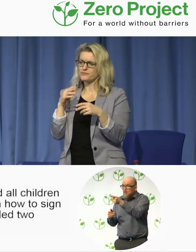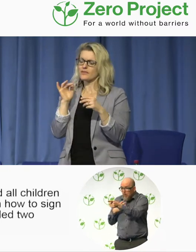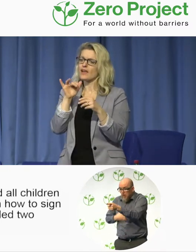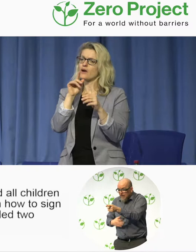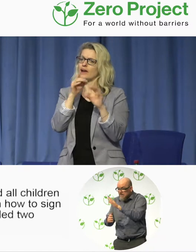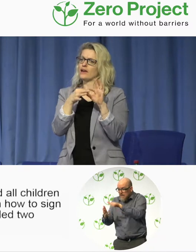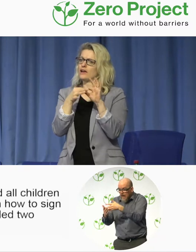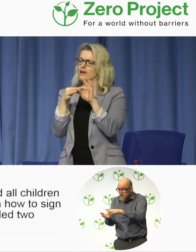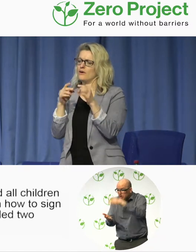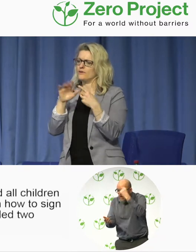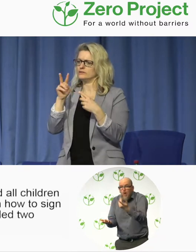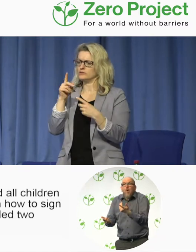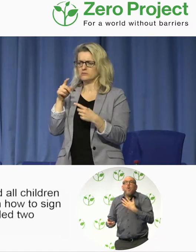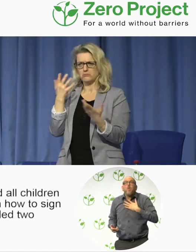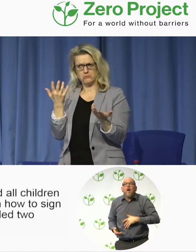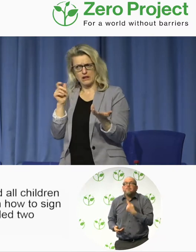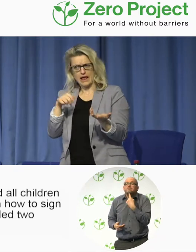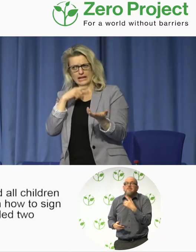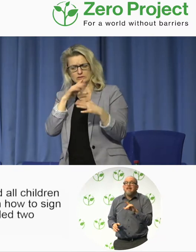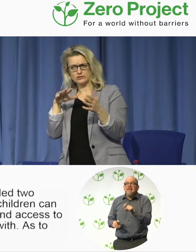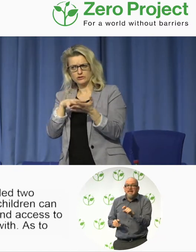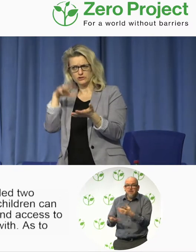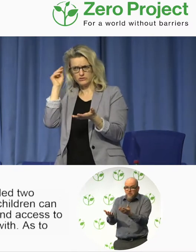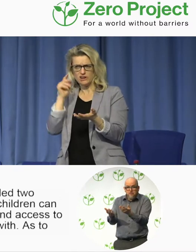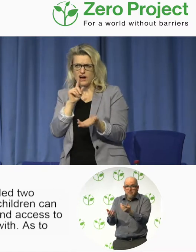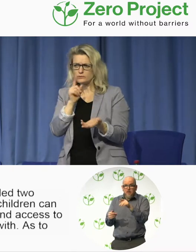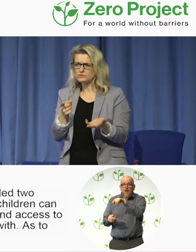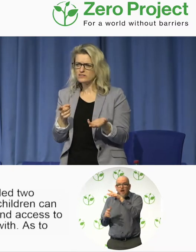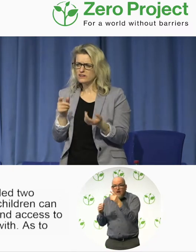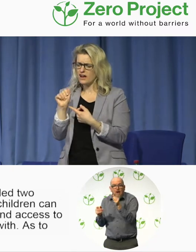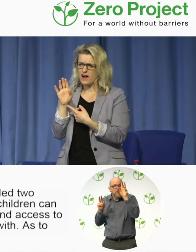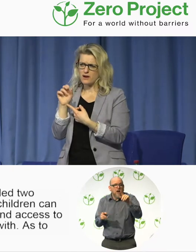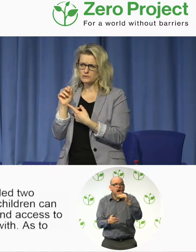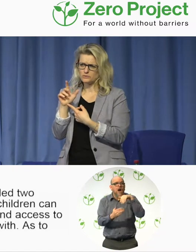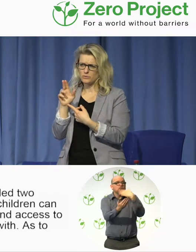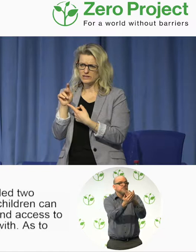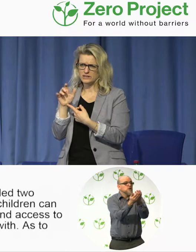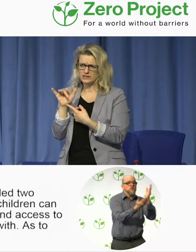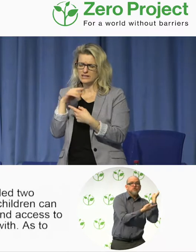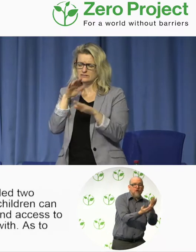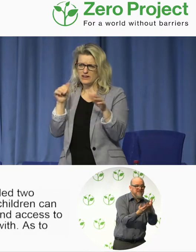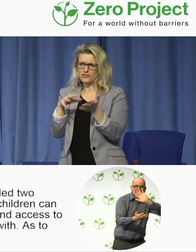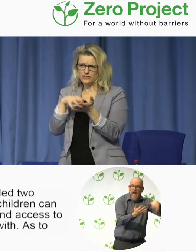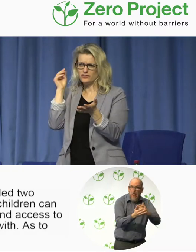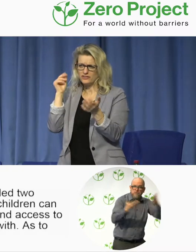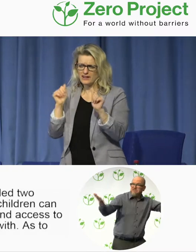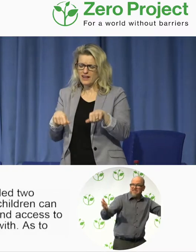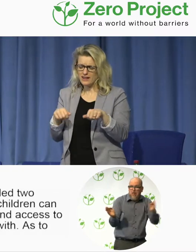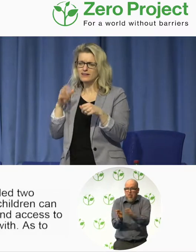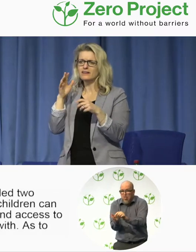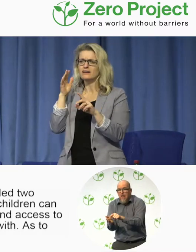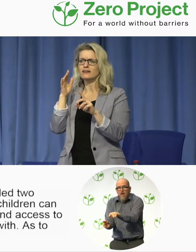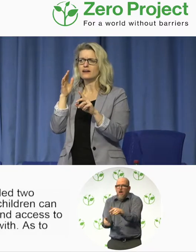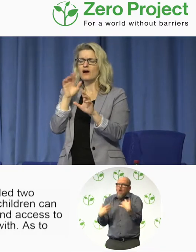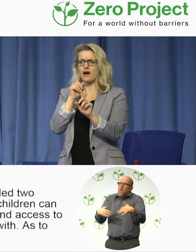signing community. Then all children could learn sign language. Now, as to whether or not hearing children could use the storybook apps, the answer